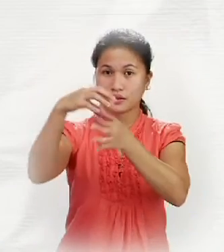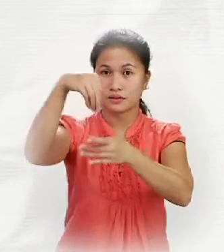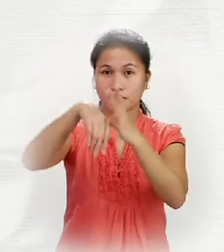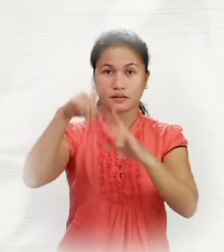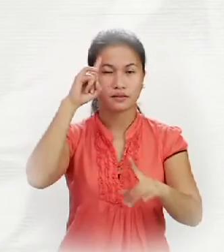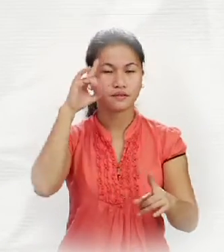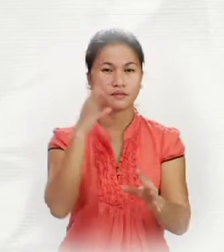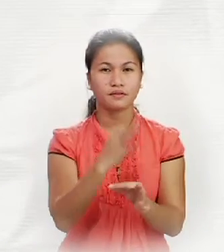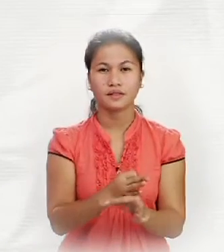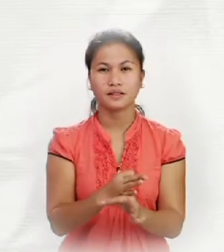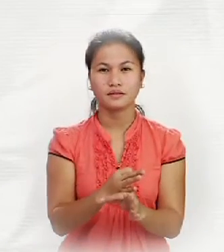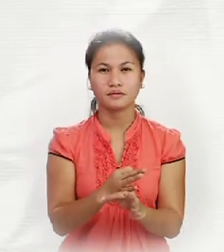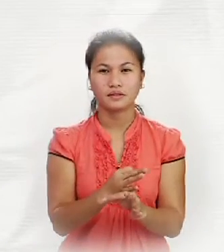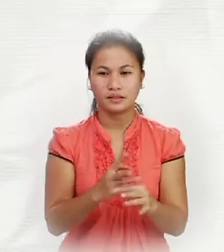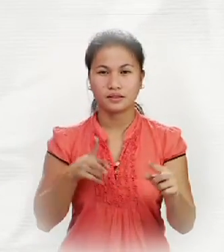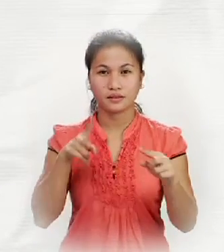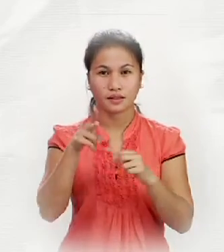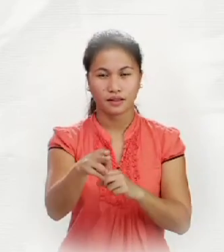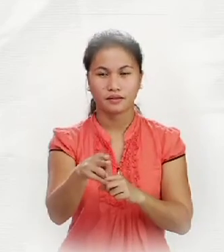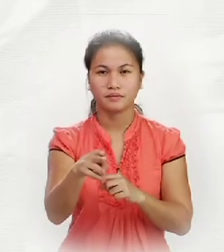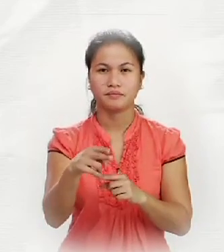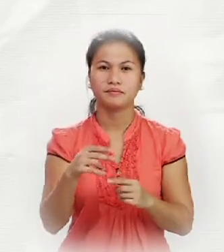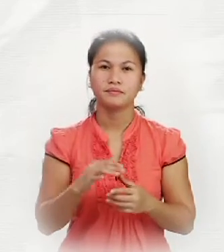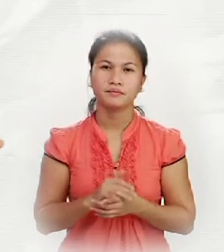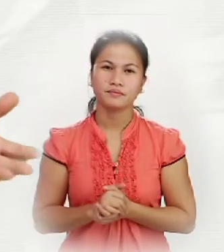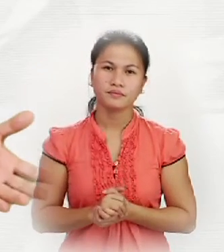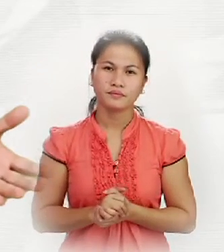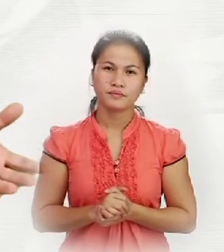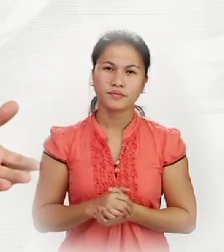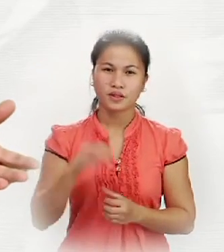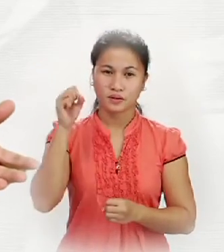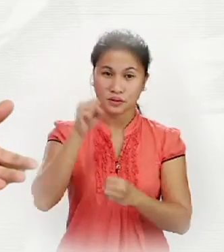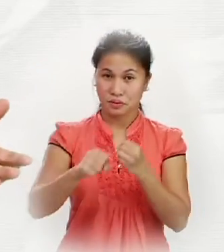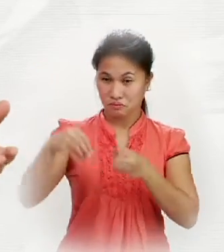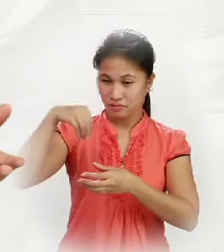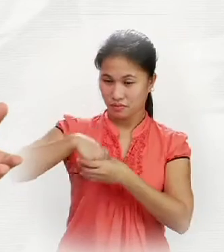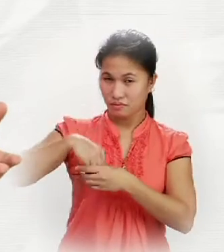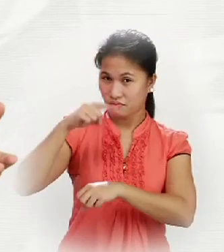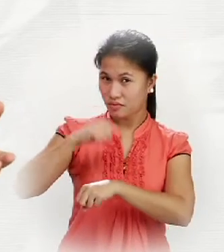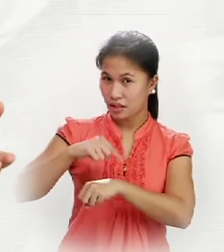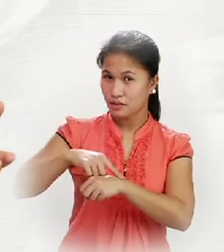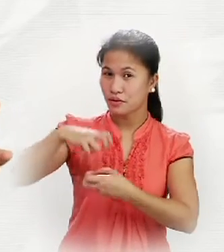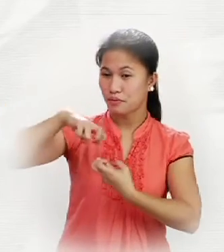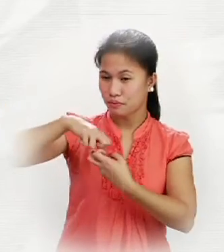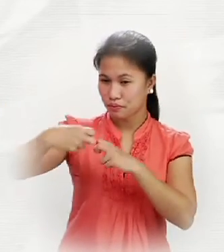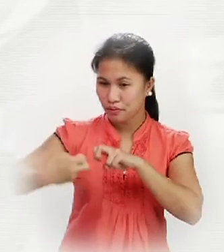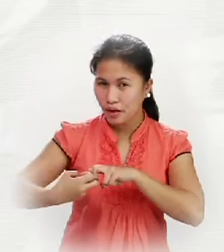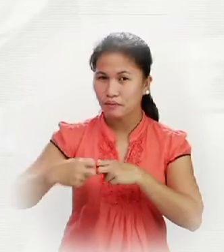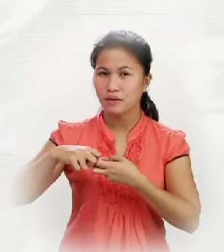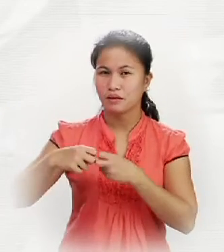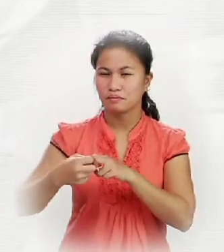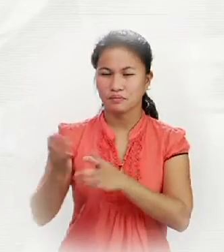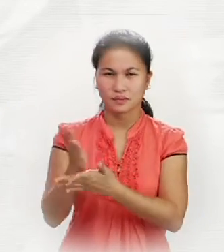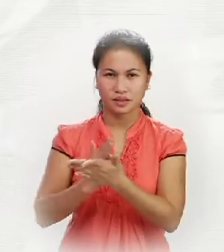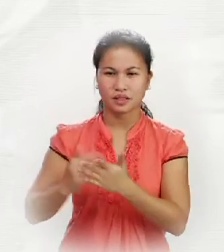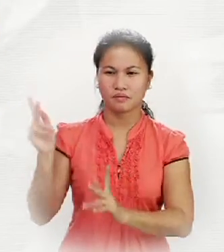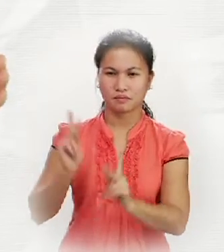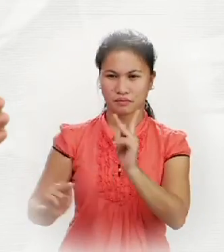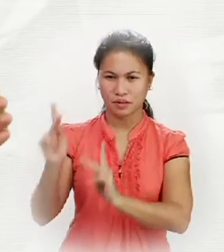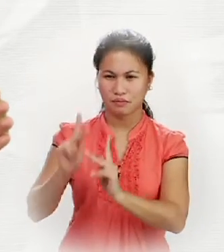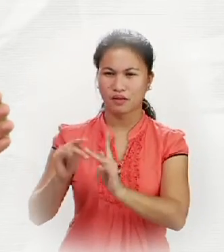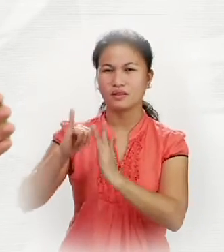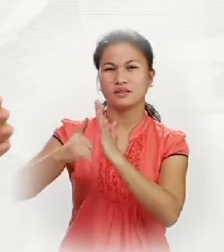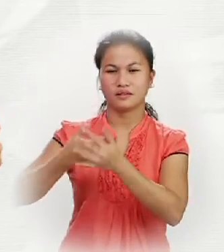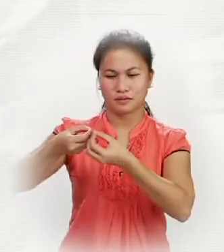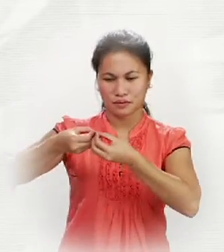faith is cut. So, in times of problems and anxieties, some people just